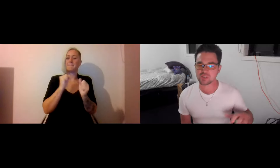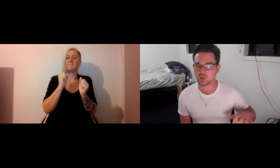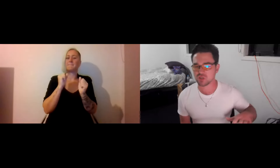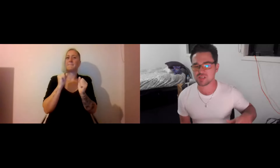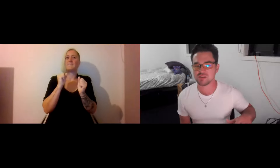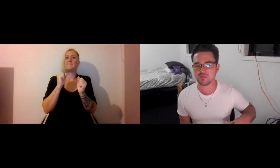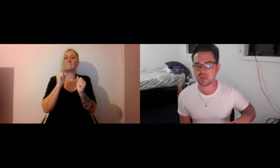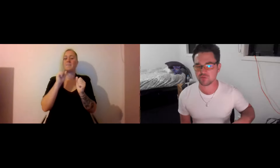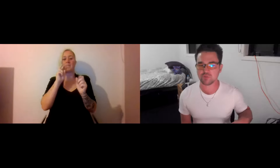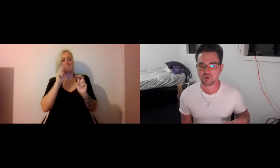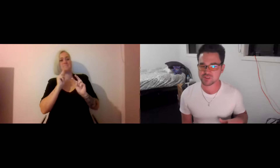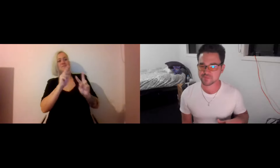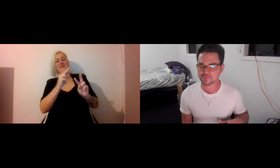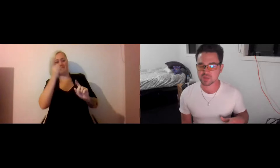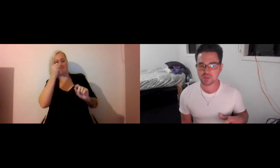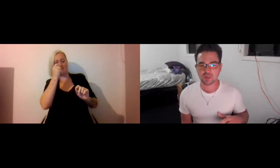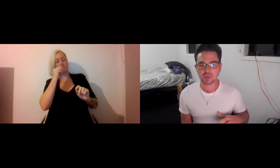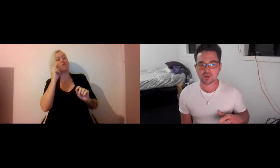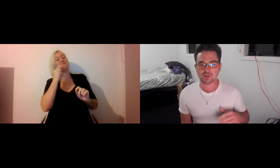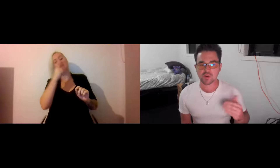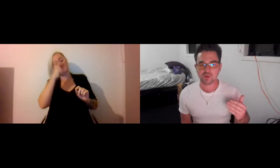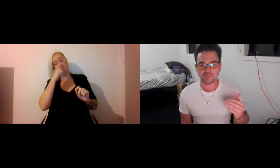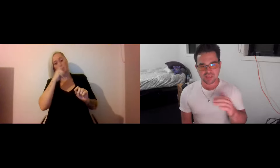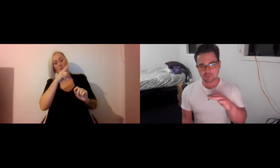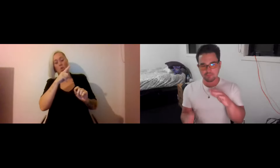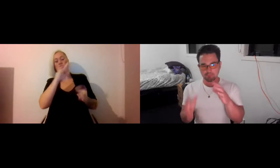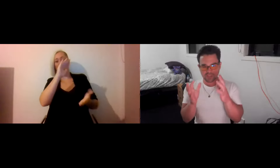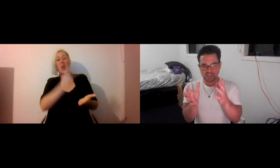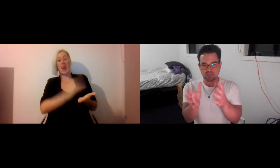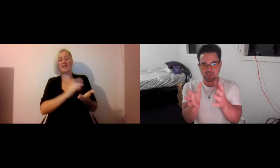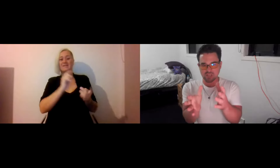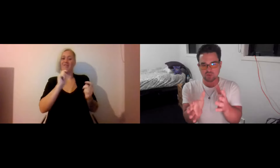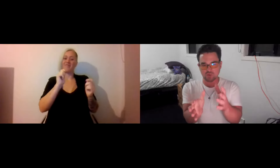people is a lot less than the average person. So this